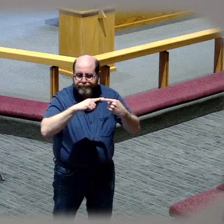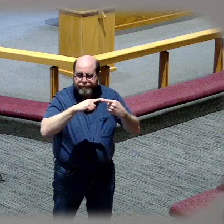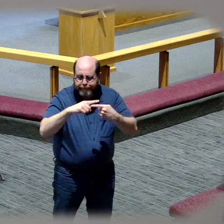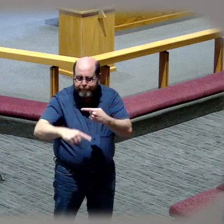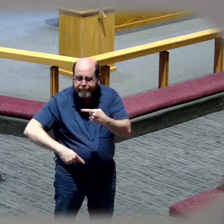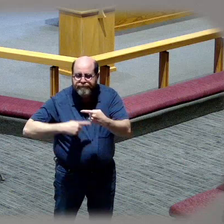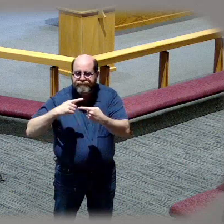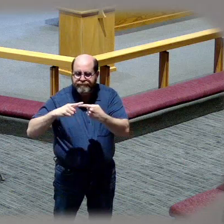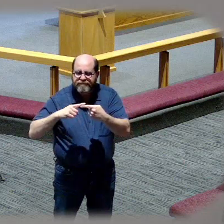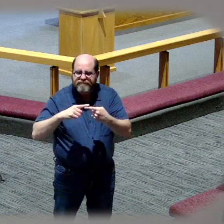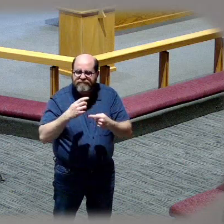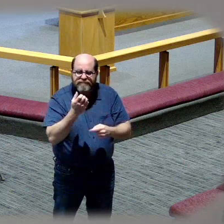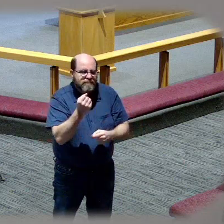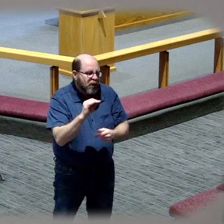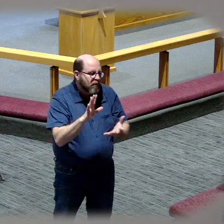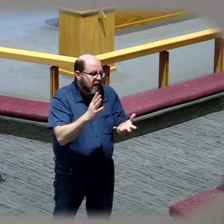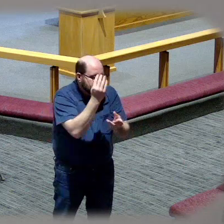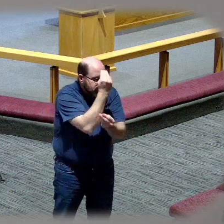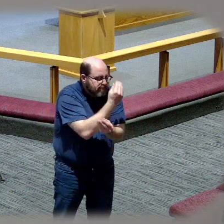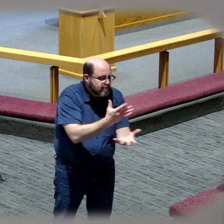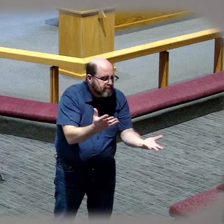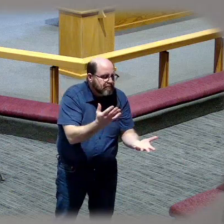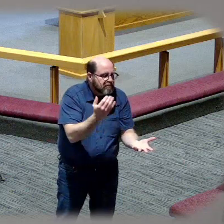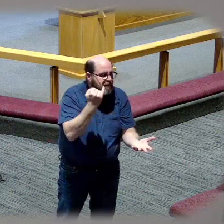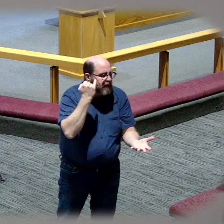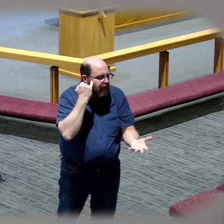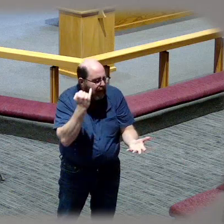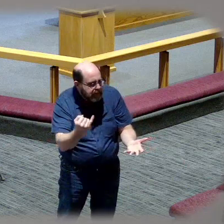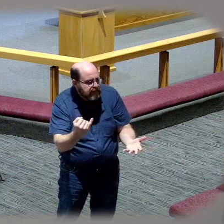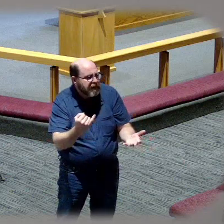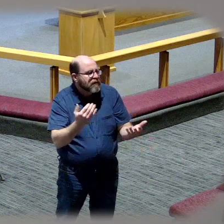just to give you an idea.